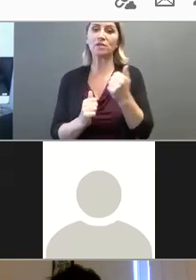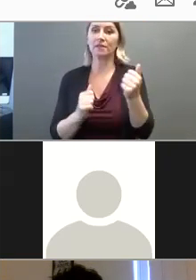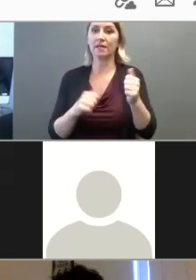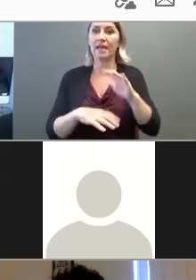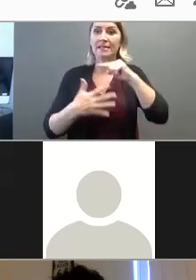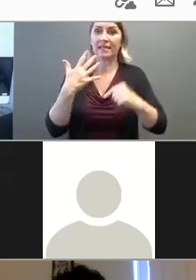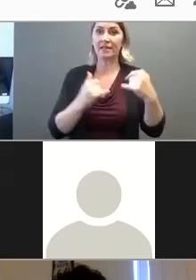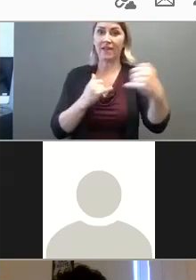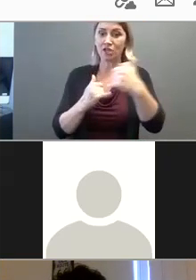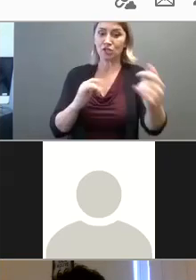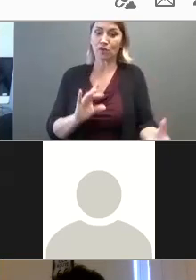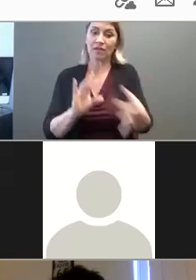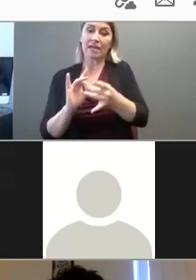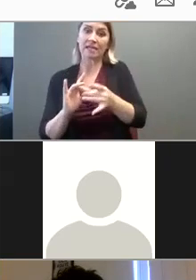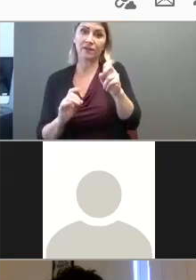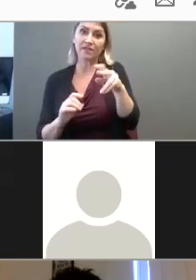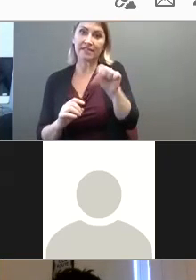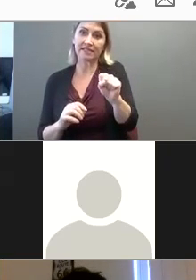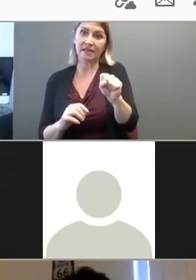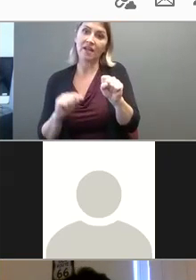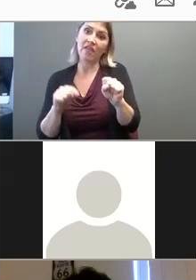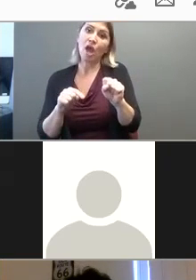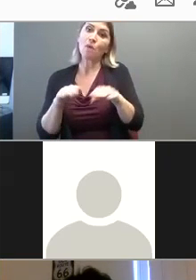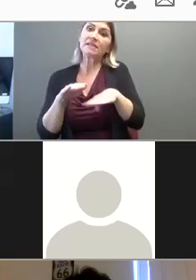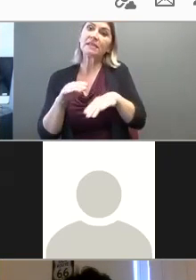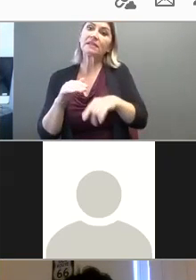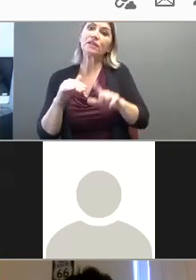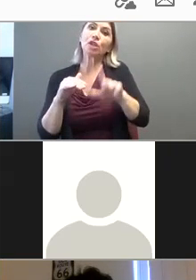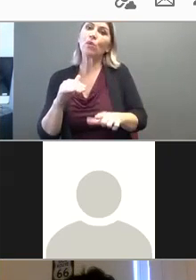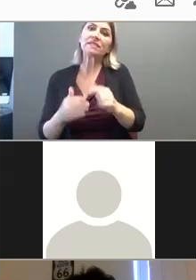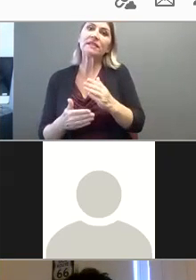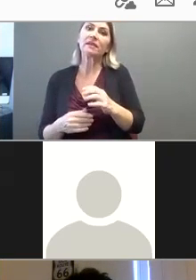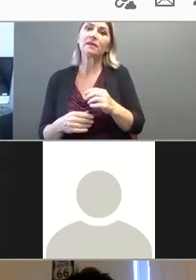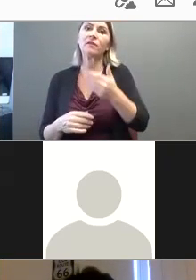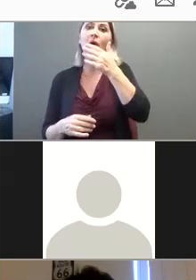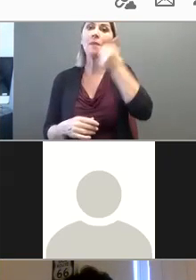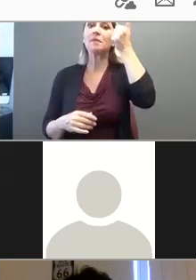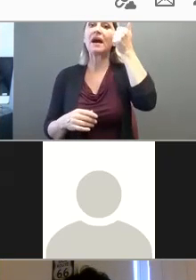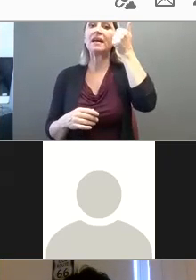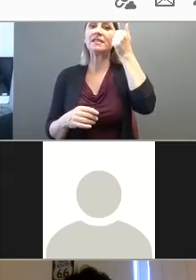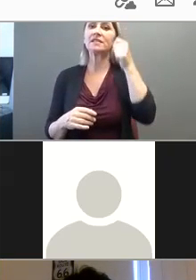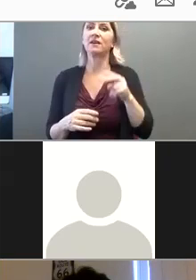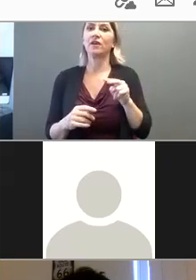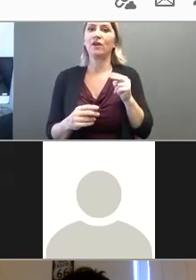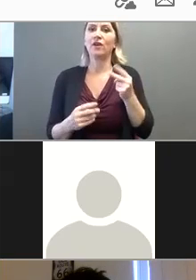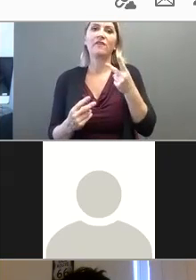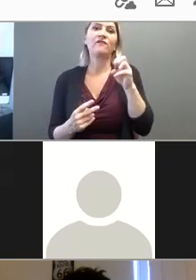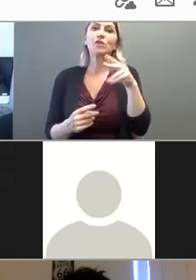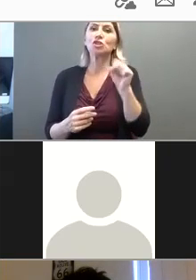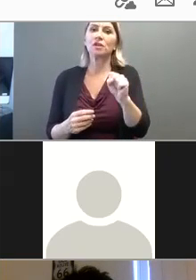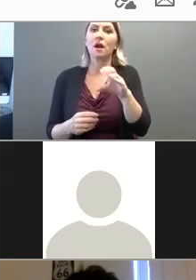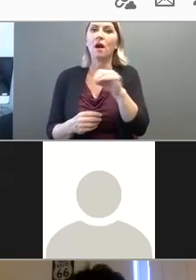vertices are basically the lowest something or the optimized version of something that is connecting this entire